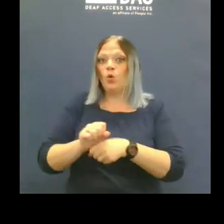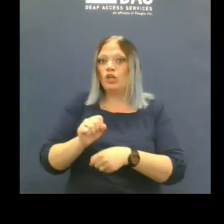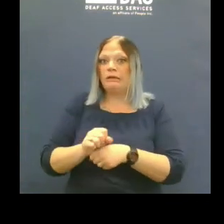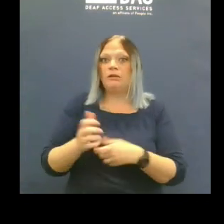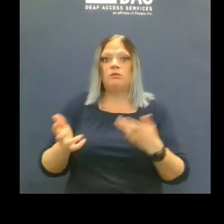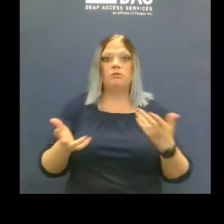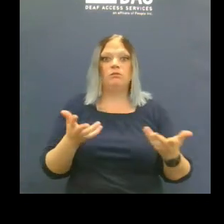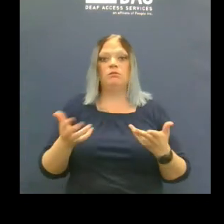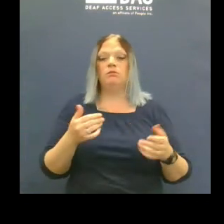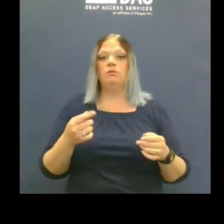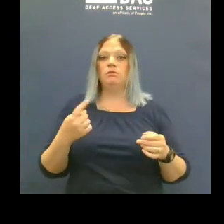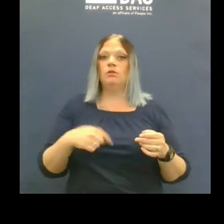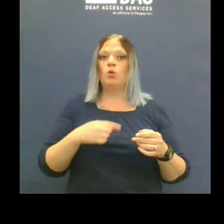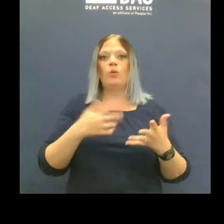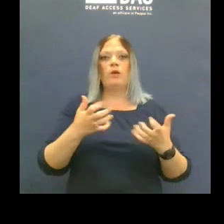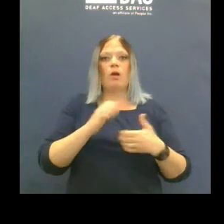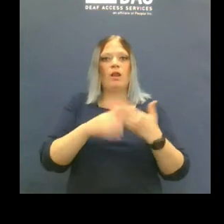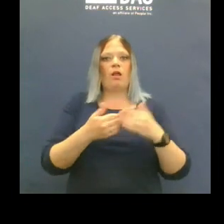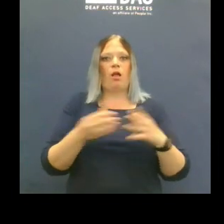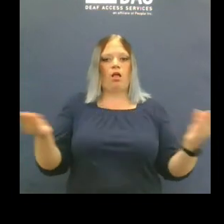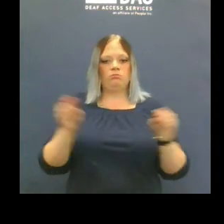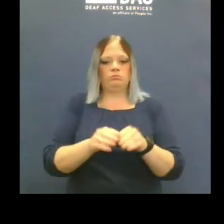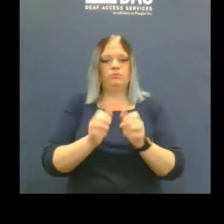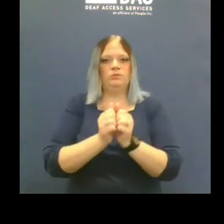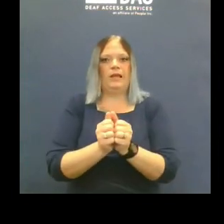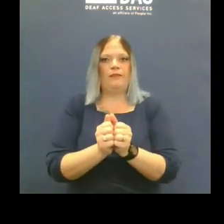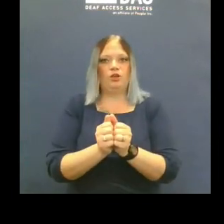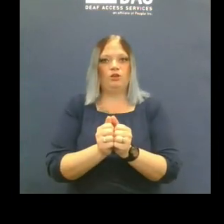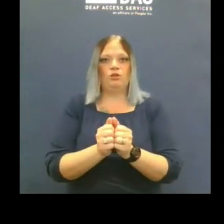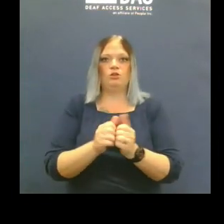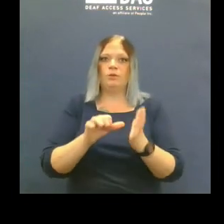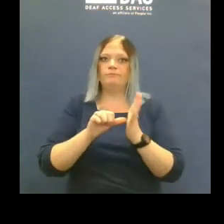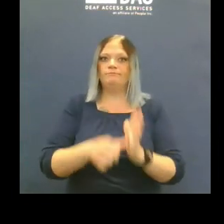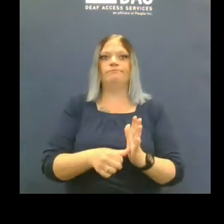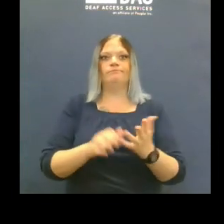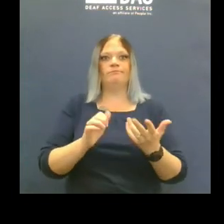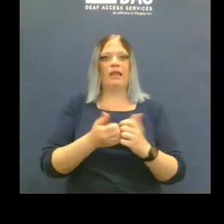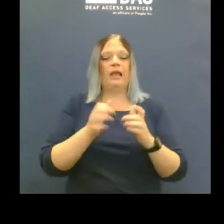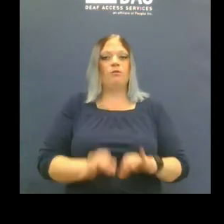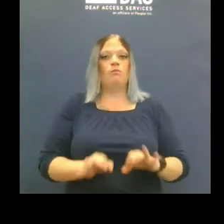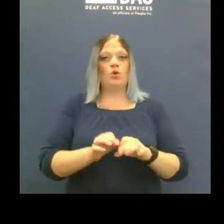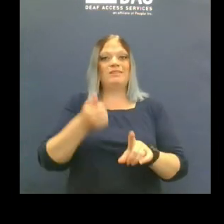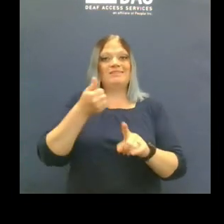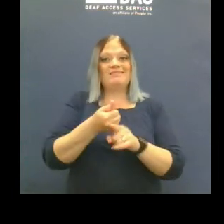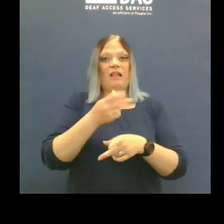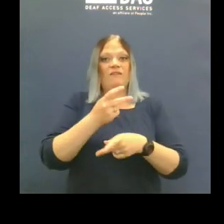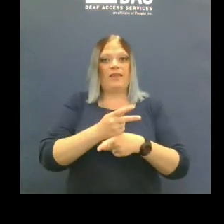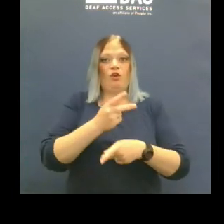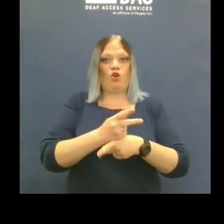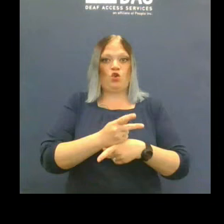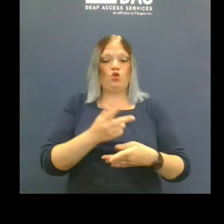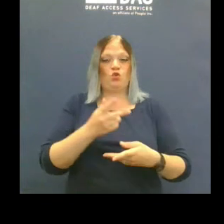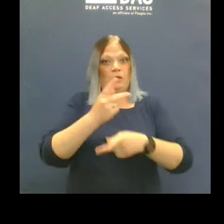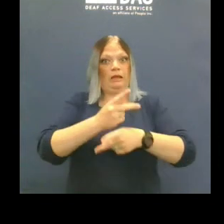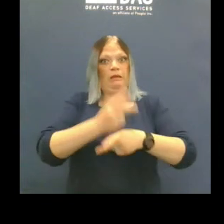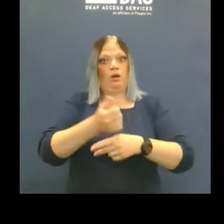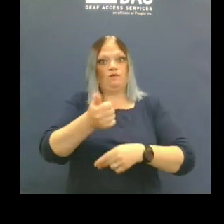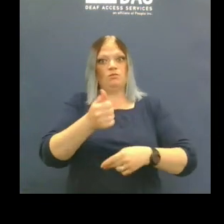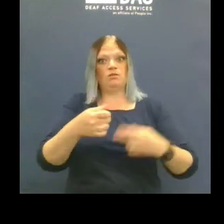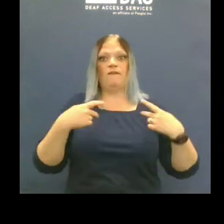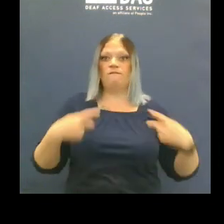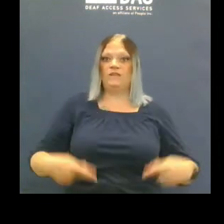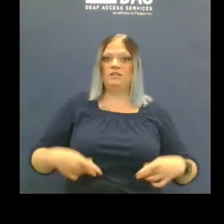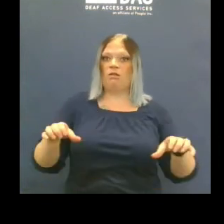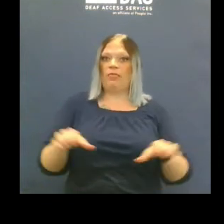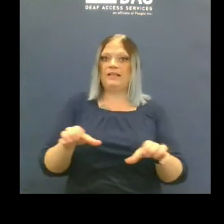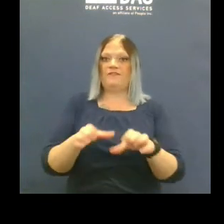we want to kind of pull that whole thing together there. So we want to stress things like how important self-care is, taking care of yourself, physical